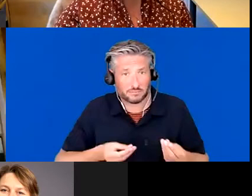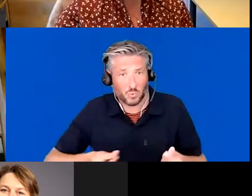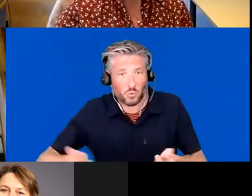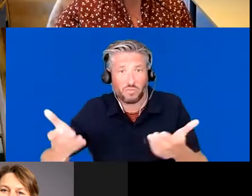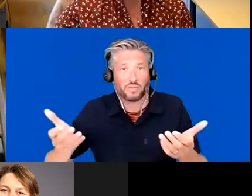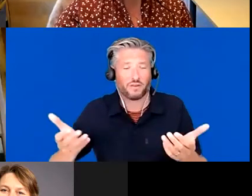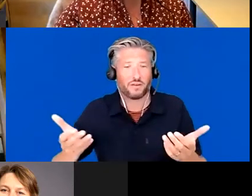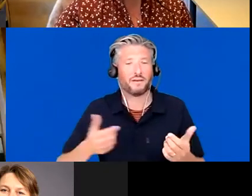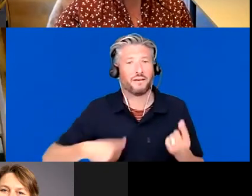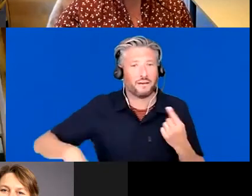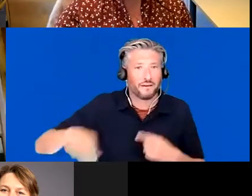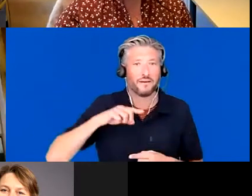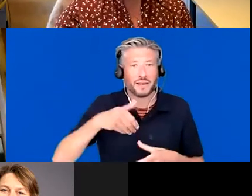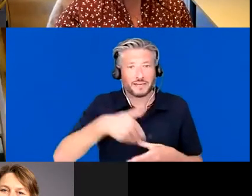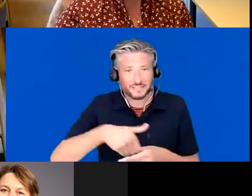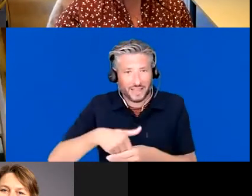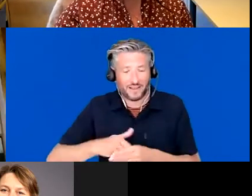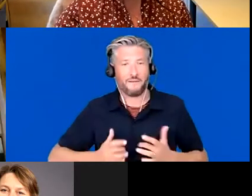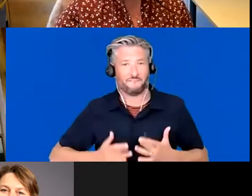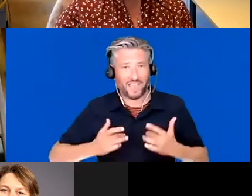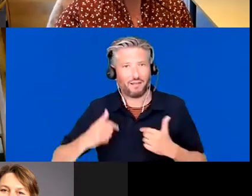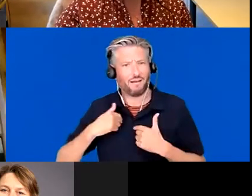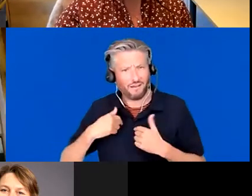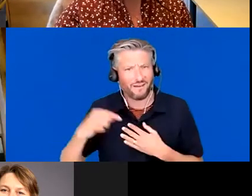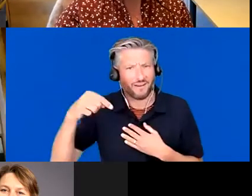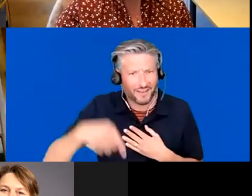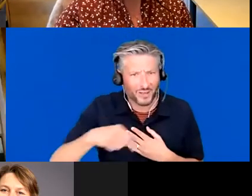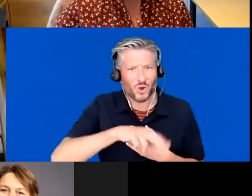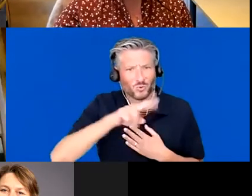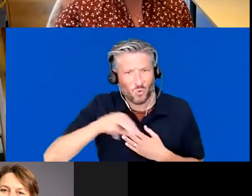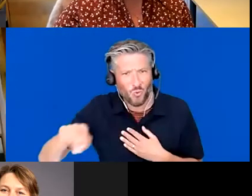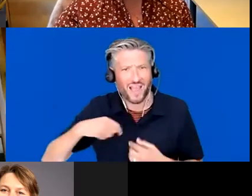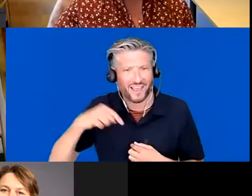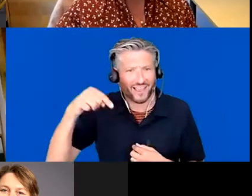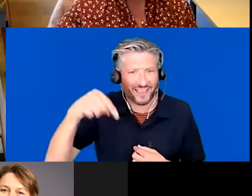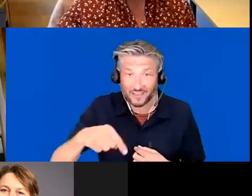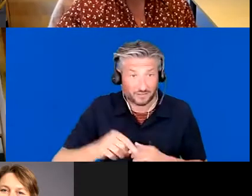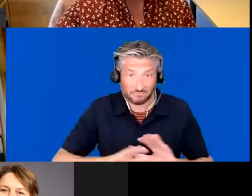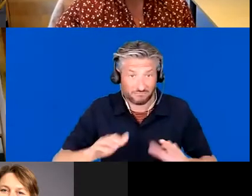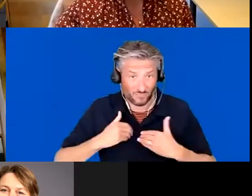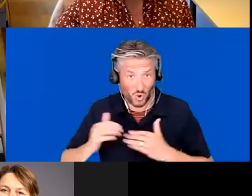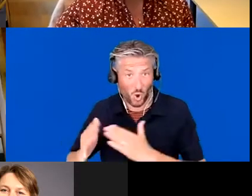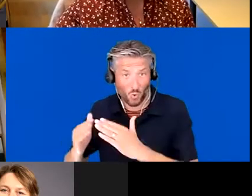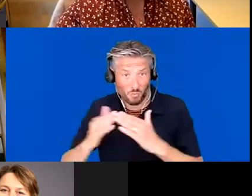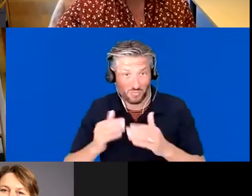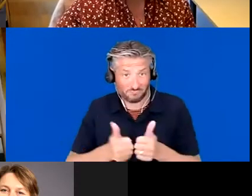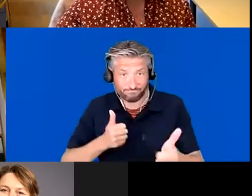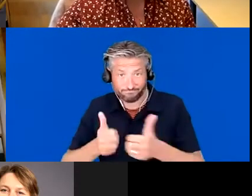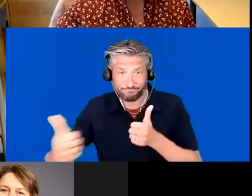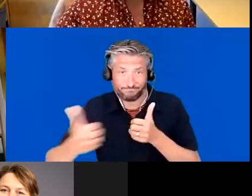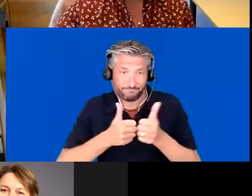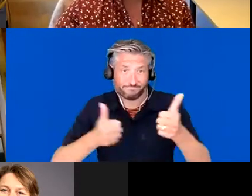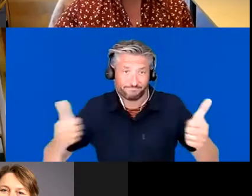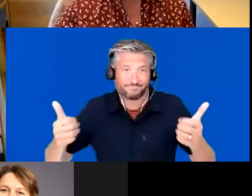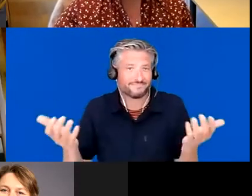Hamar, Norway. So that was lovely to get that feeling. Beatrice. Yeah, so we tried to